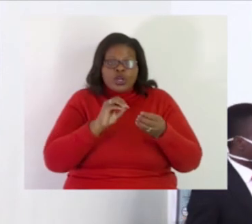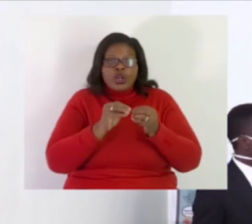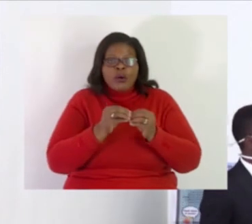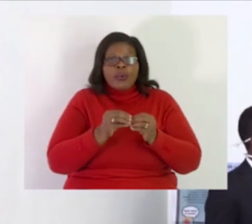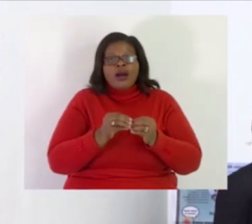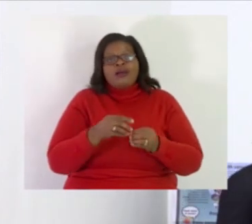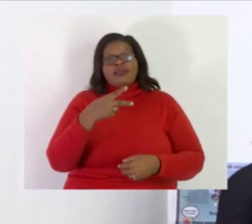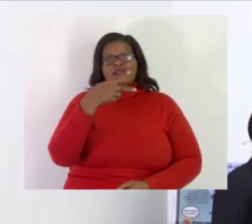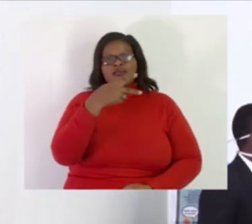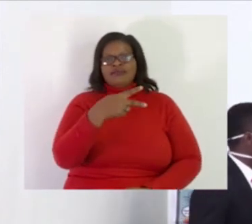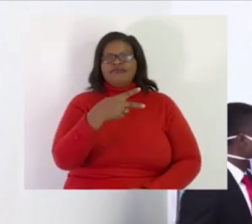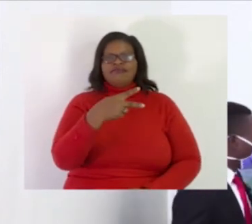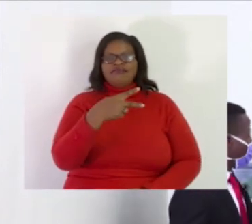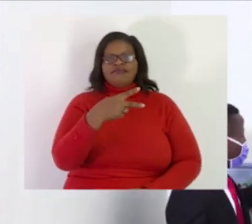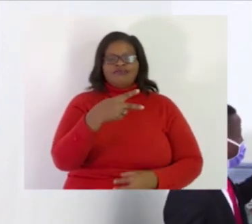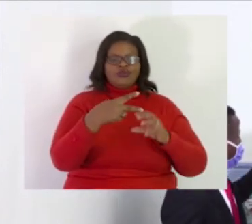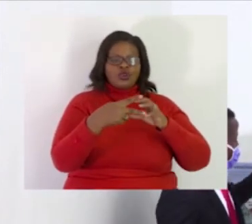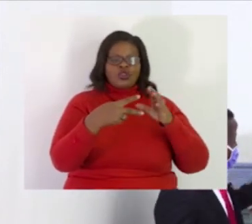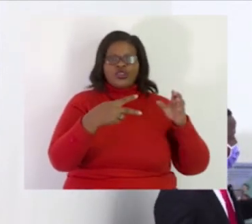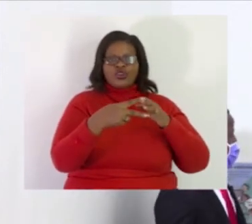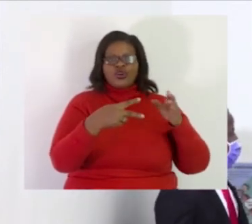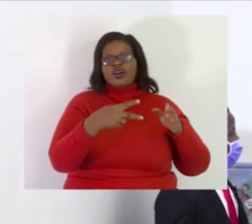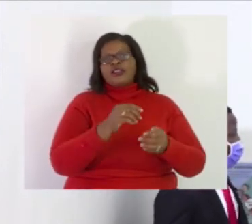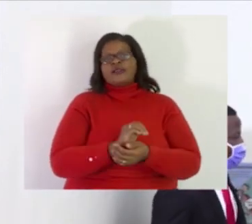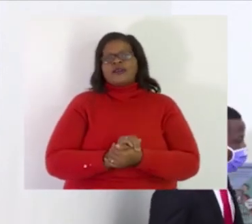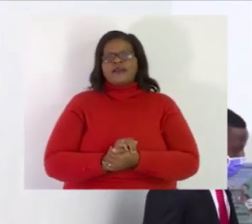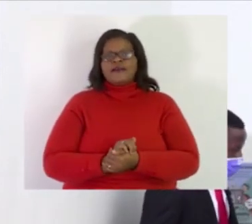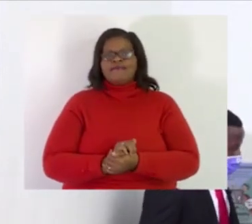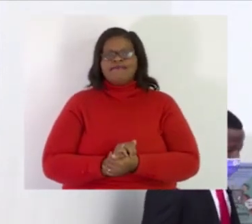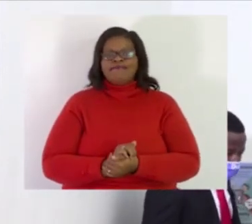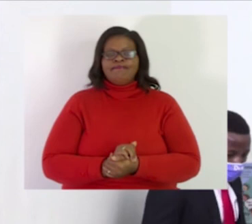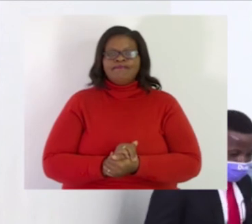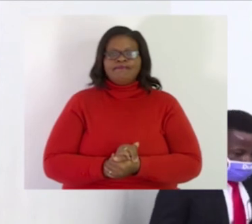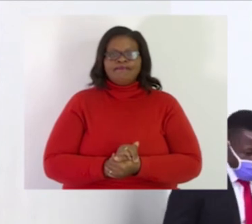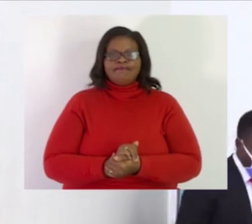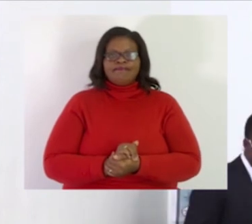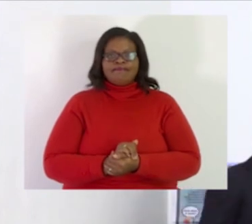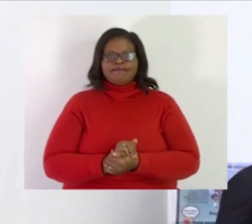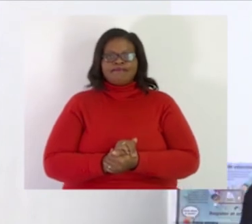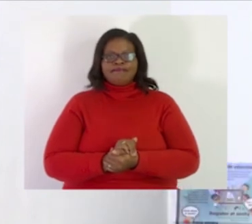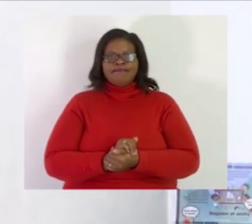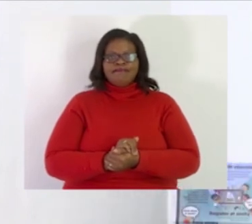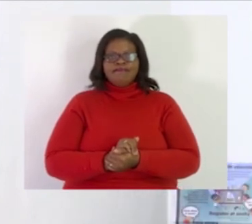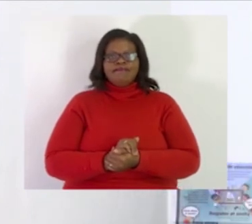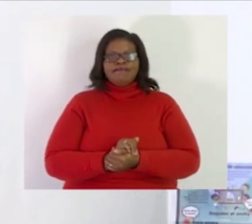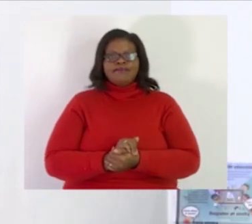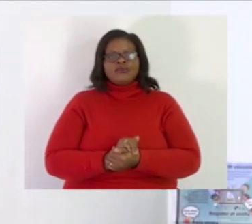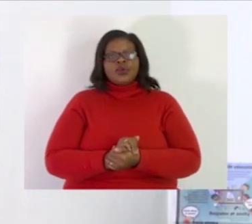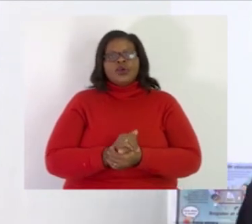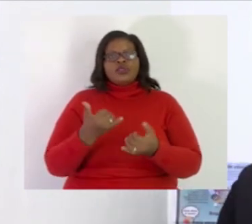So that is to do with comparing numbers. Now we need to move to rounding of